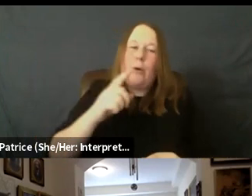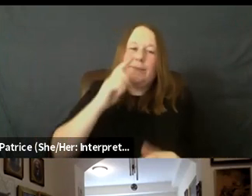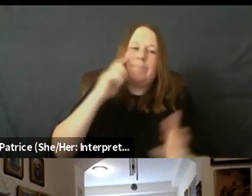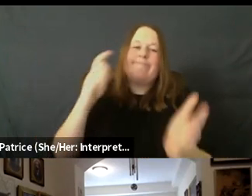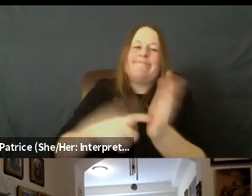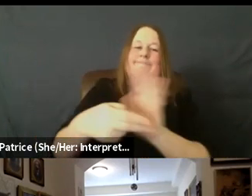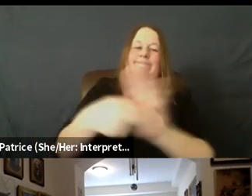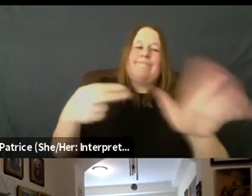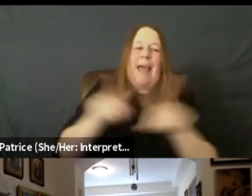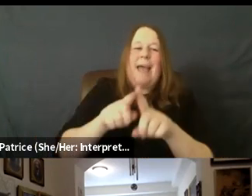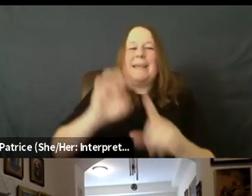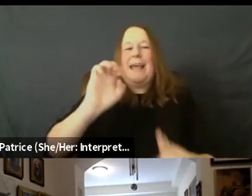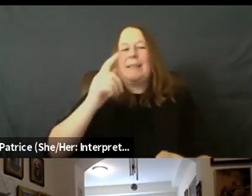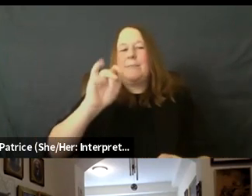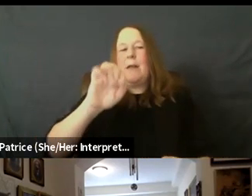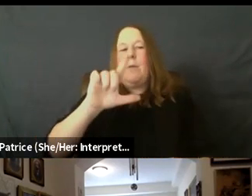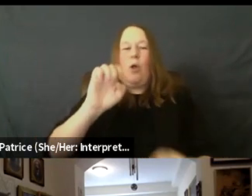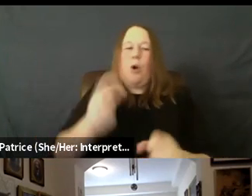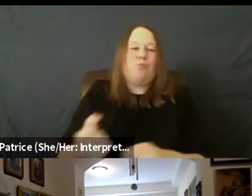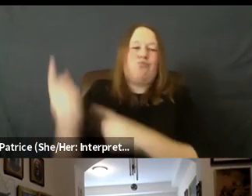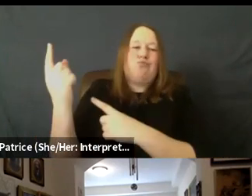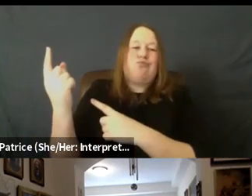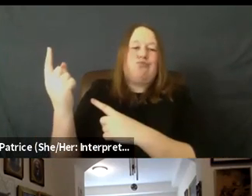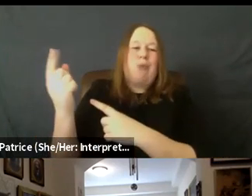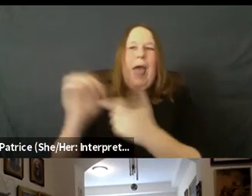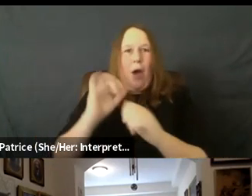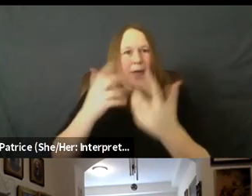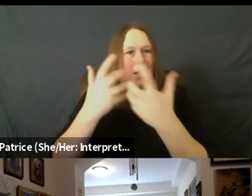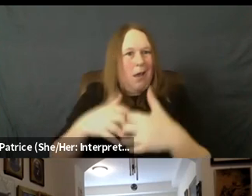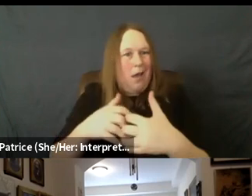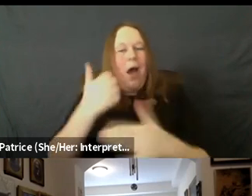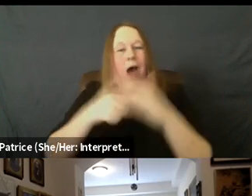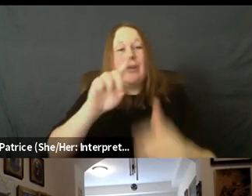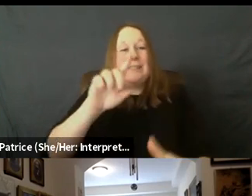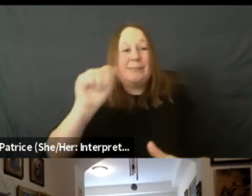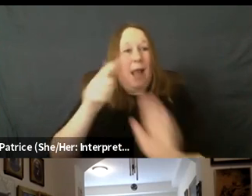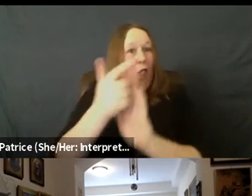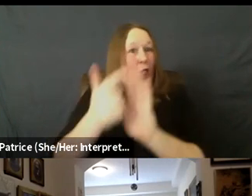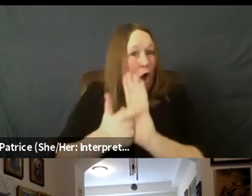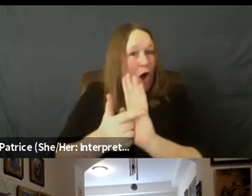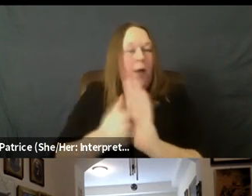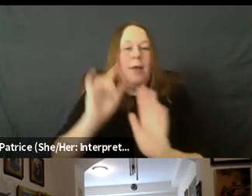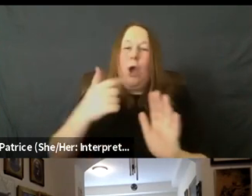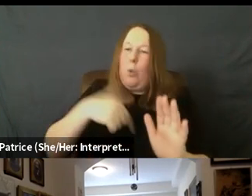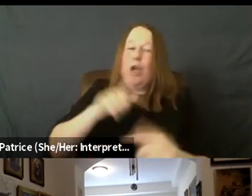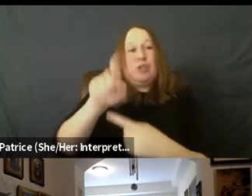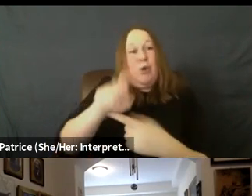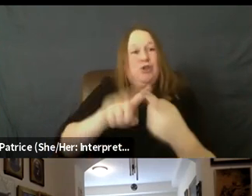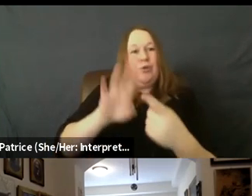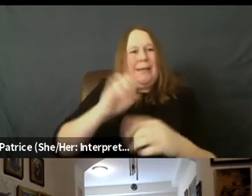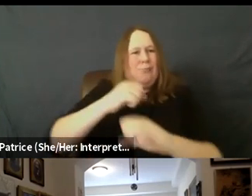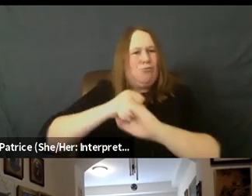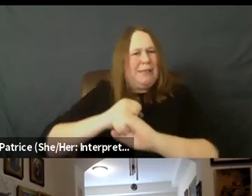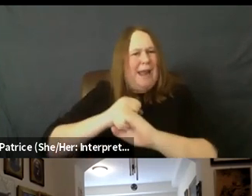as expendable or disposable. And how this plays out under disability law is that we're supposed to be protected.